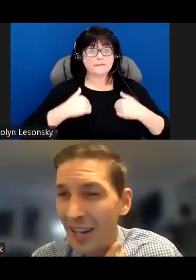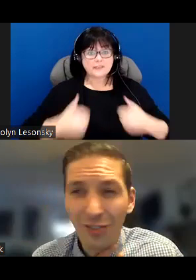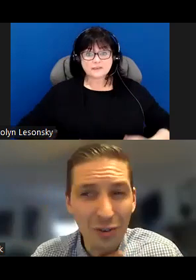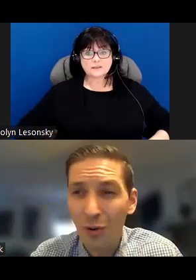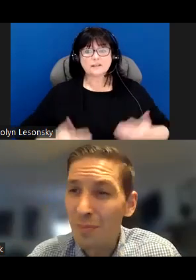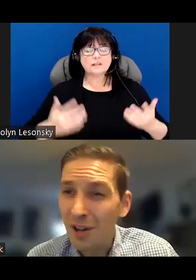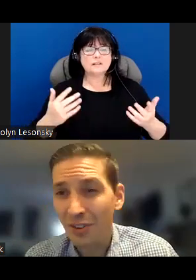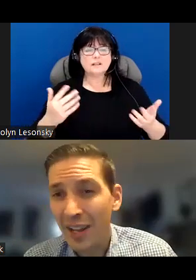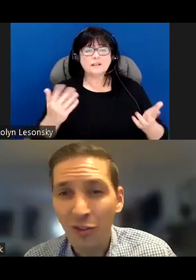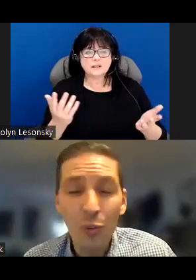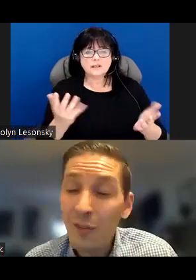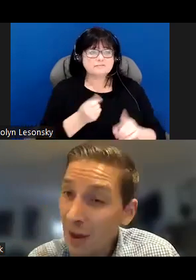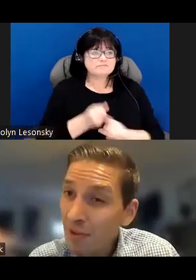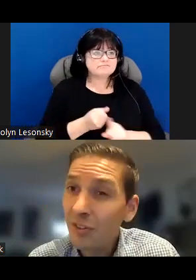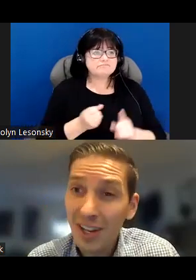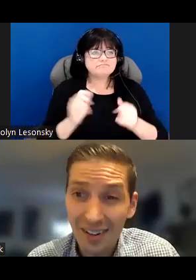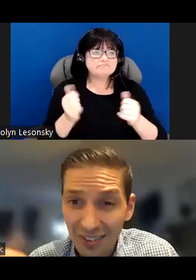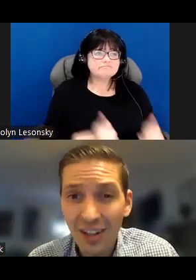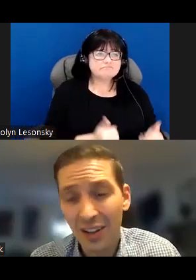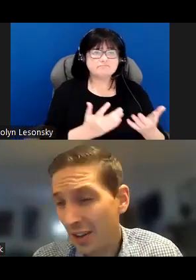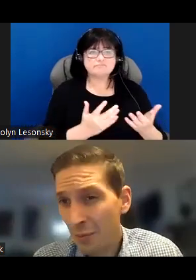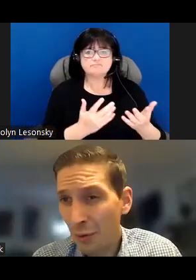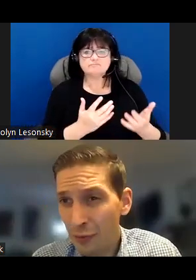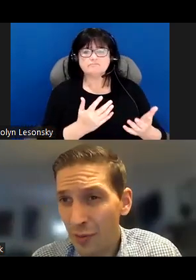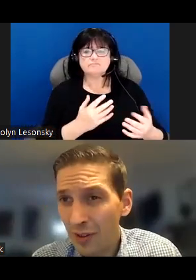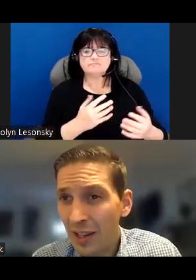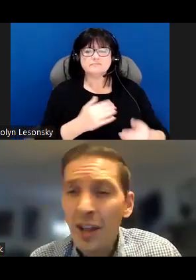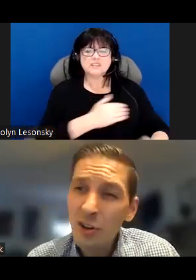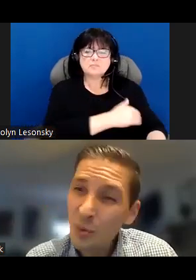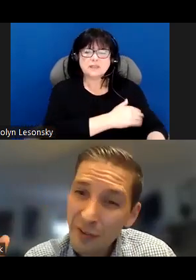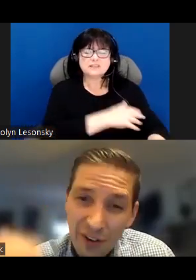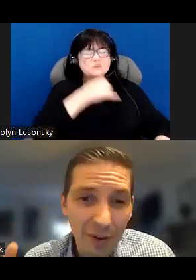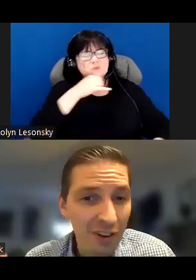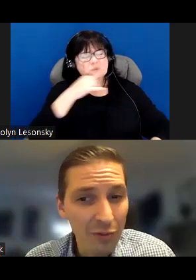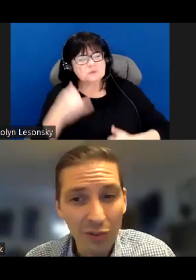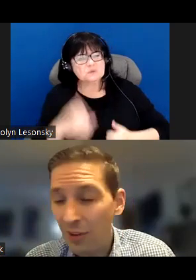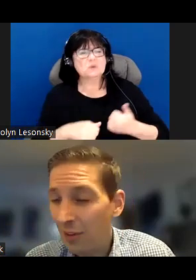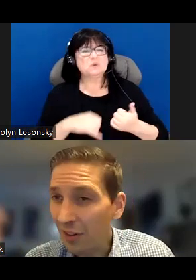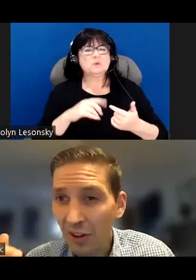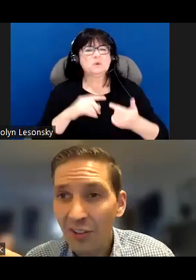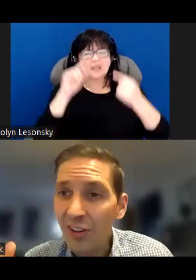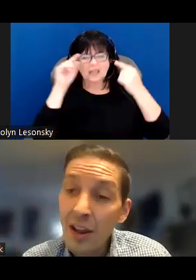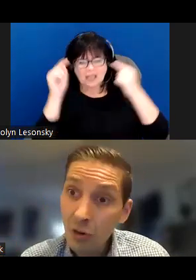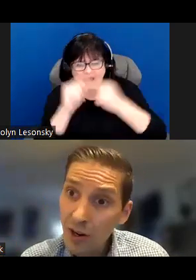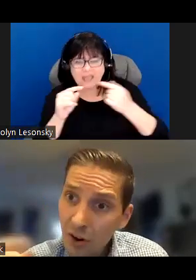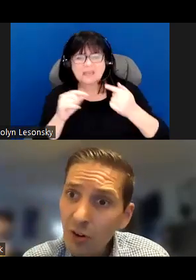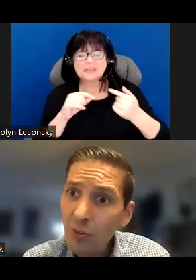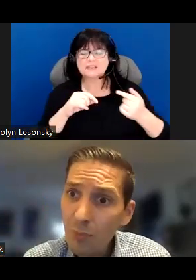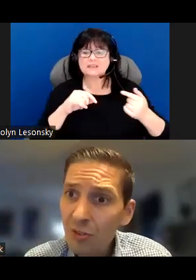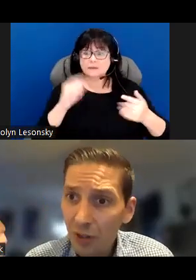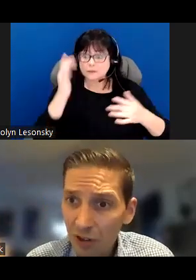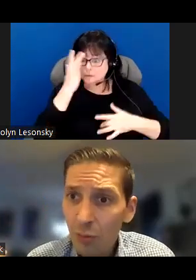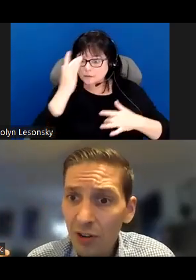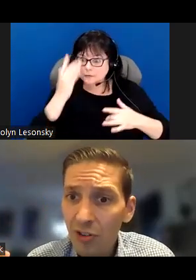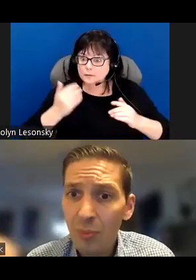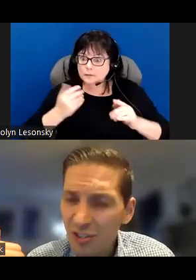feel tight, sore, and muscle aches? Do I find myself getting sick more frequently? Do I find myself just feeling exhausted? Do I notice